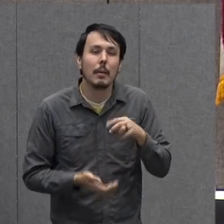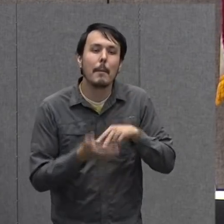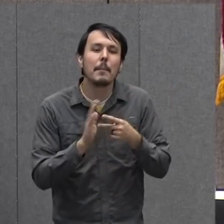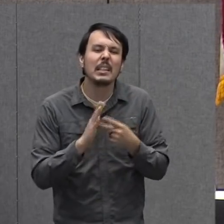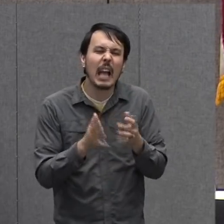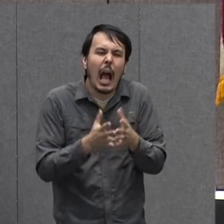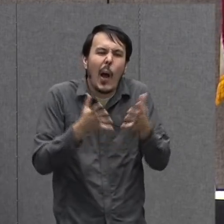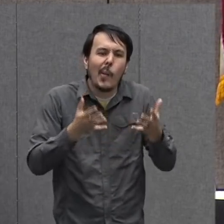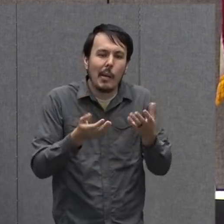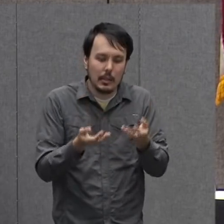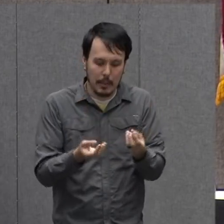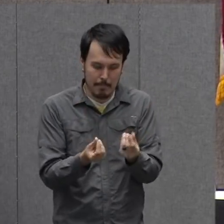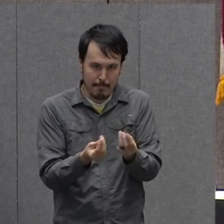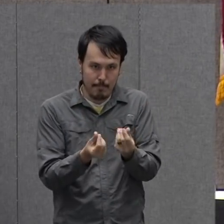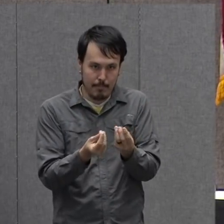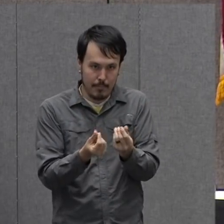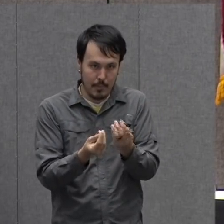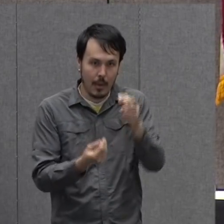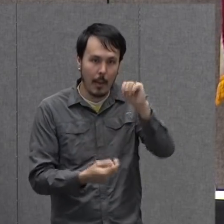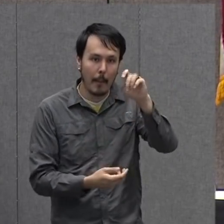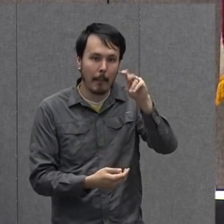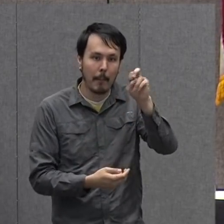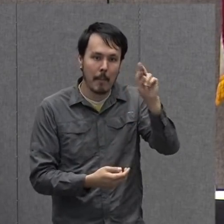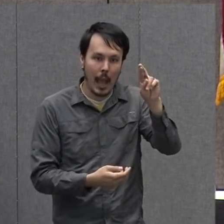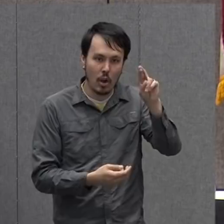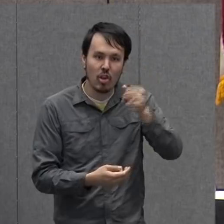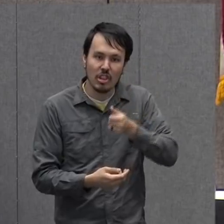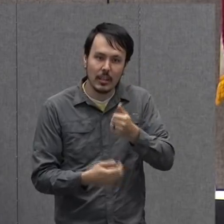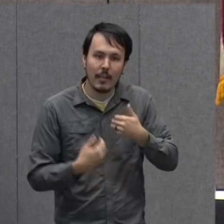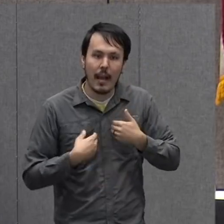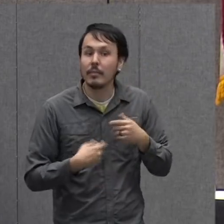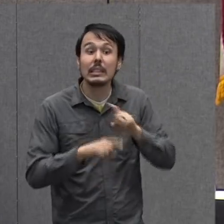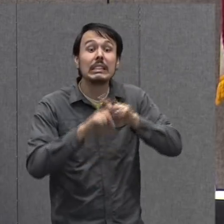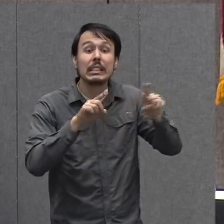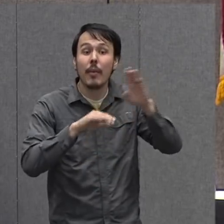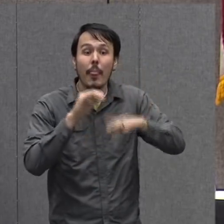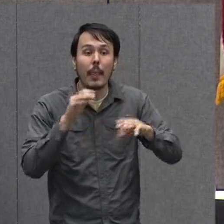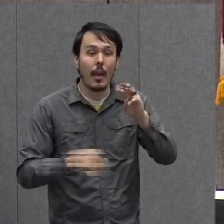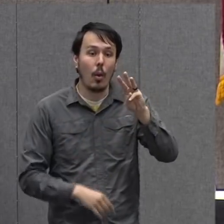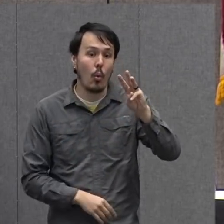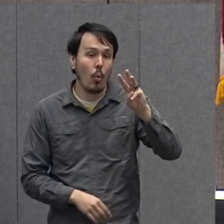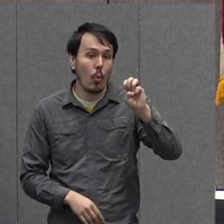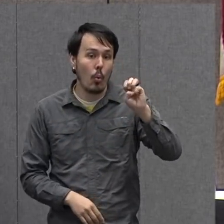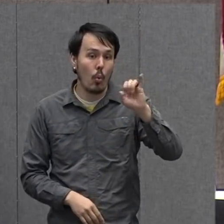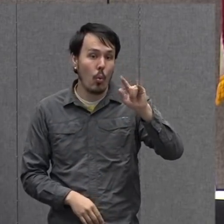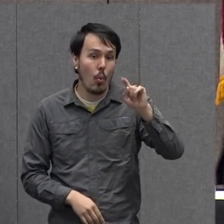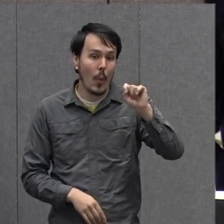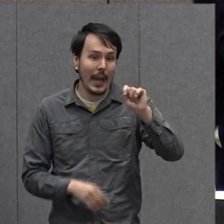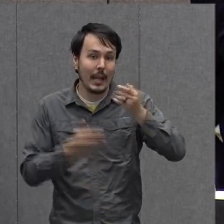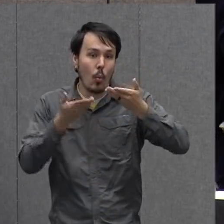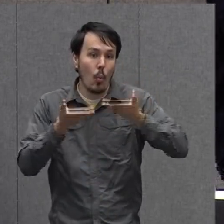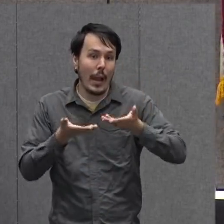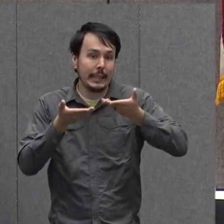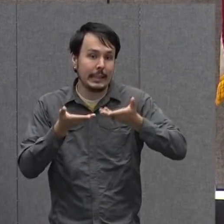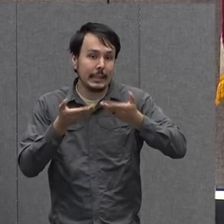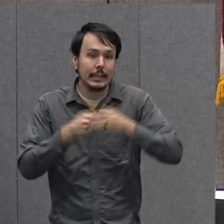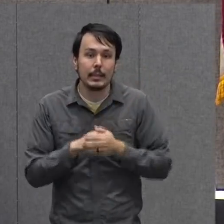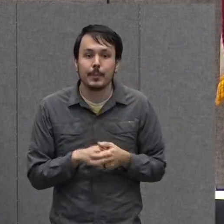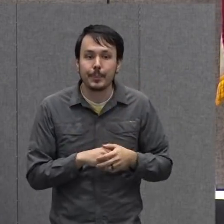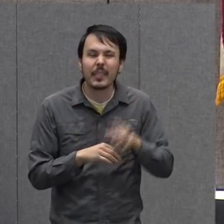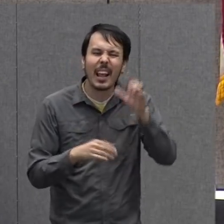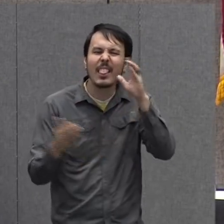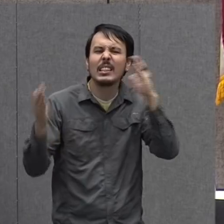It would still fall straight down. So let's review our senses and go through some